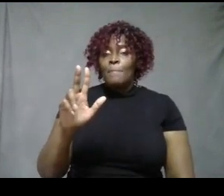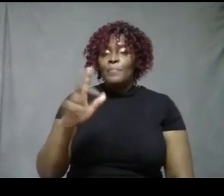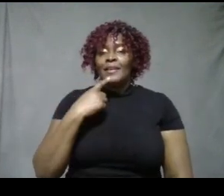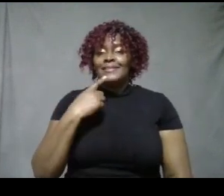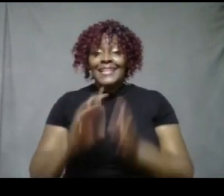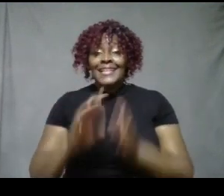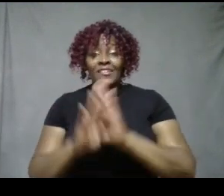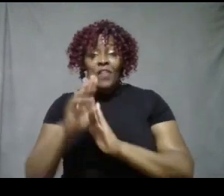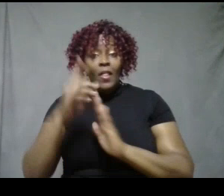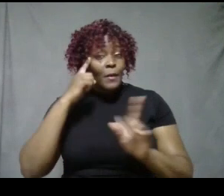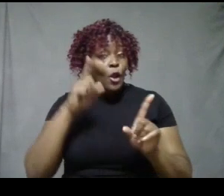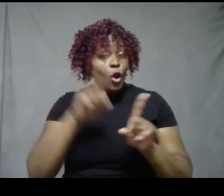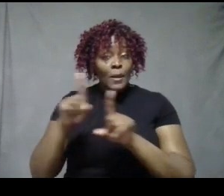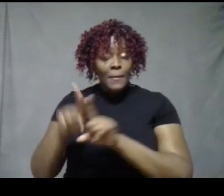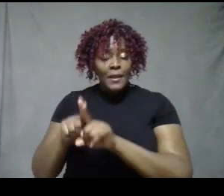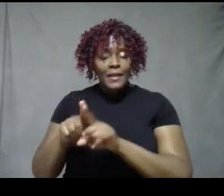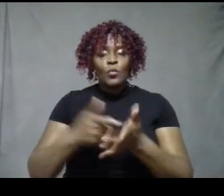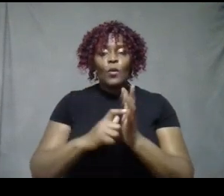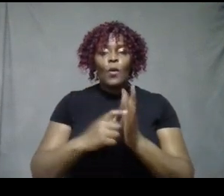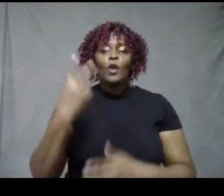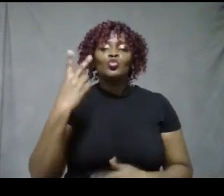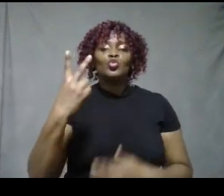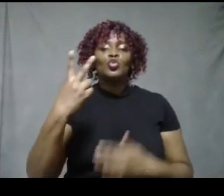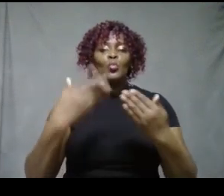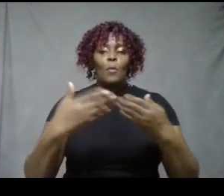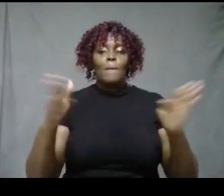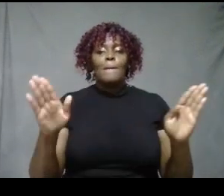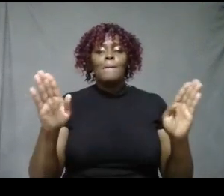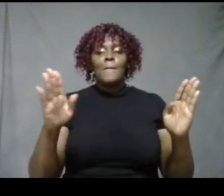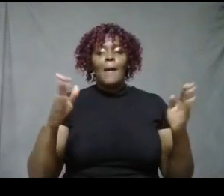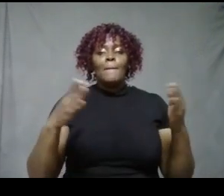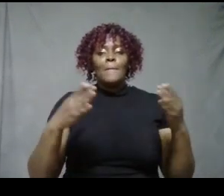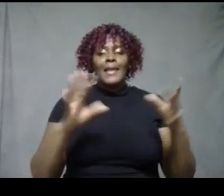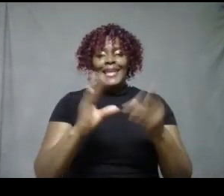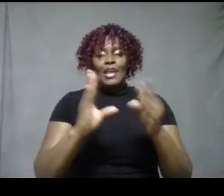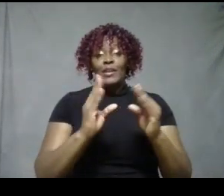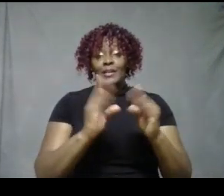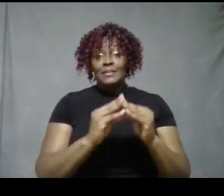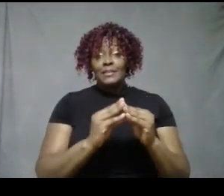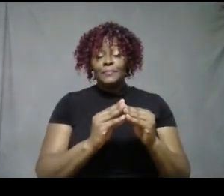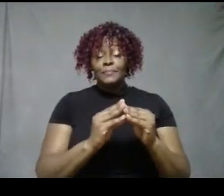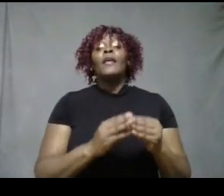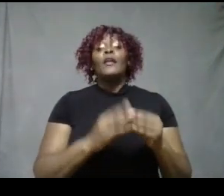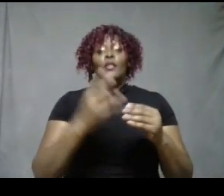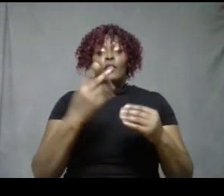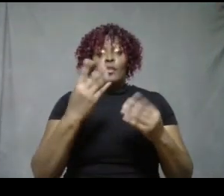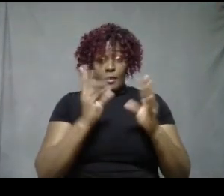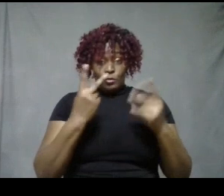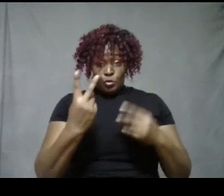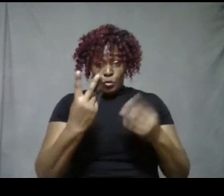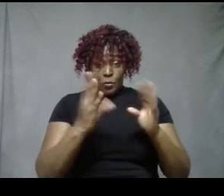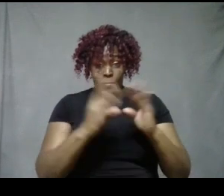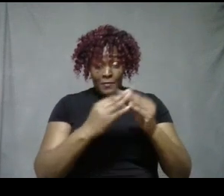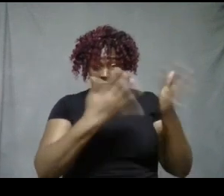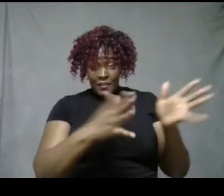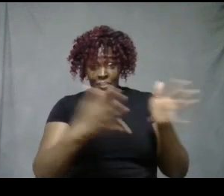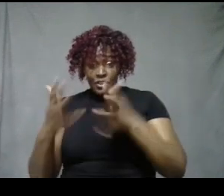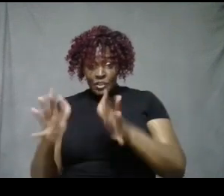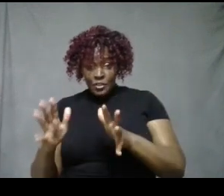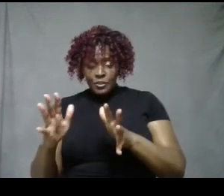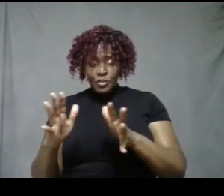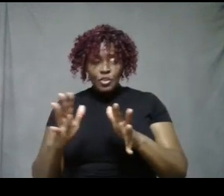required to have two public hearings. And after those public hearings, and after the commission hears from the